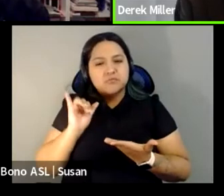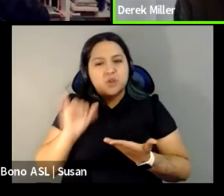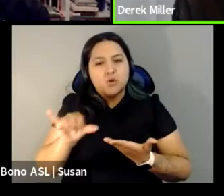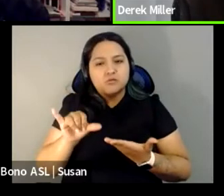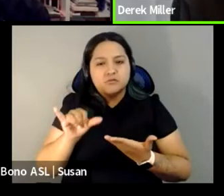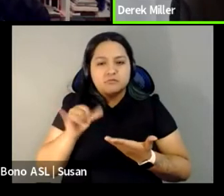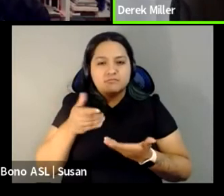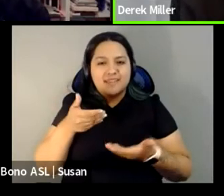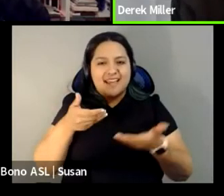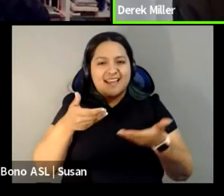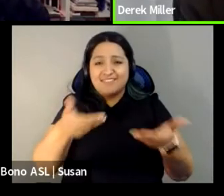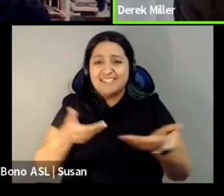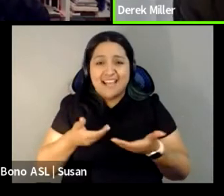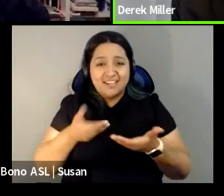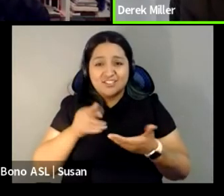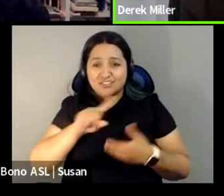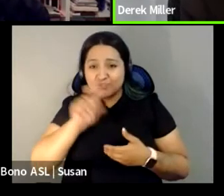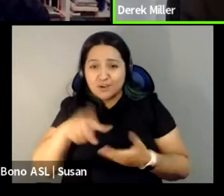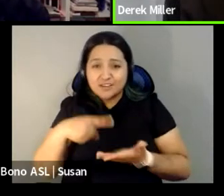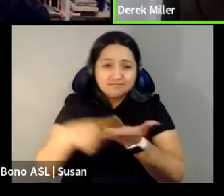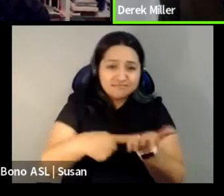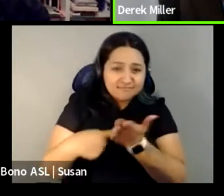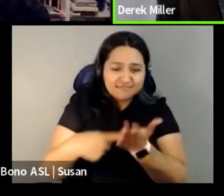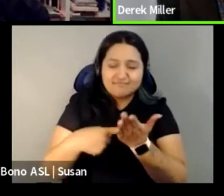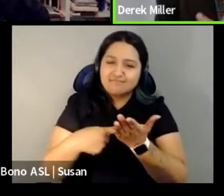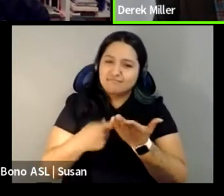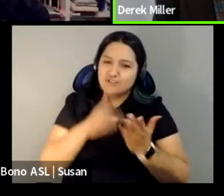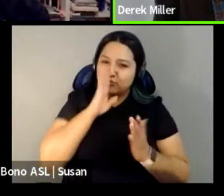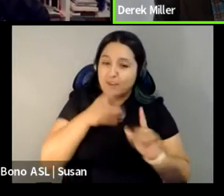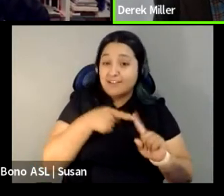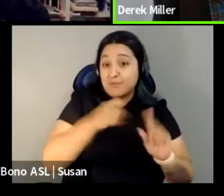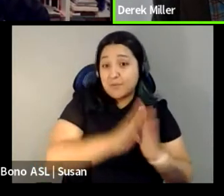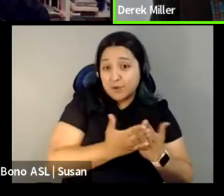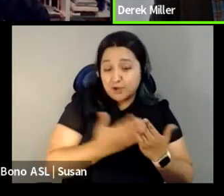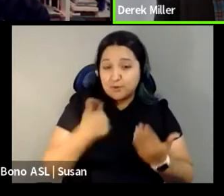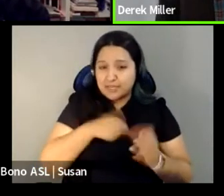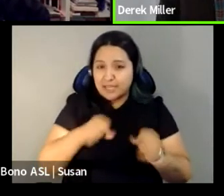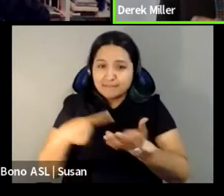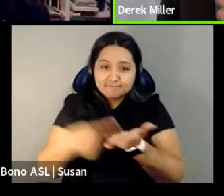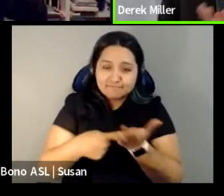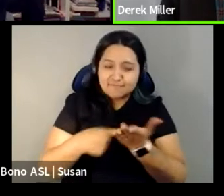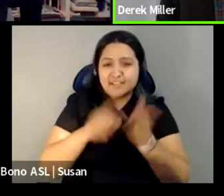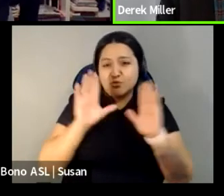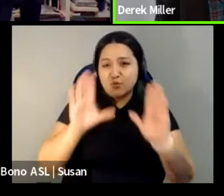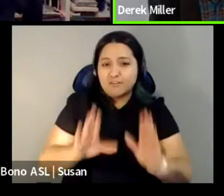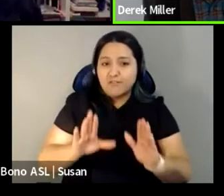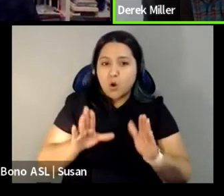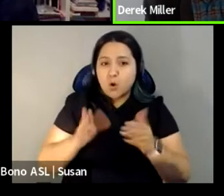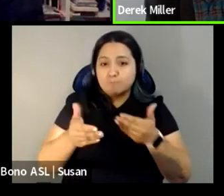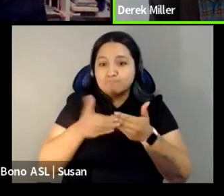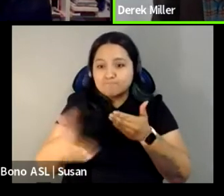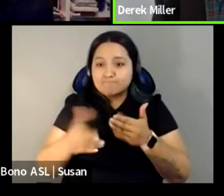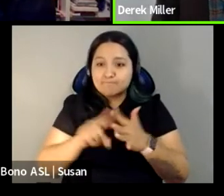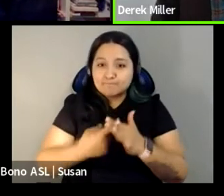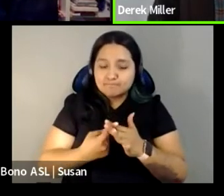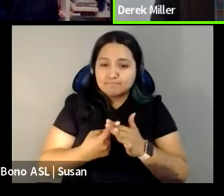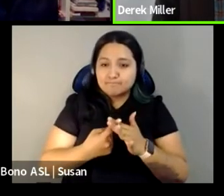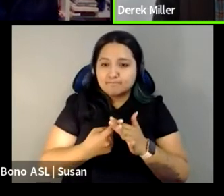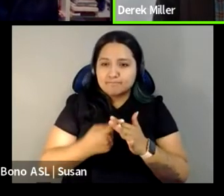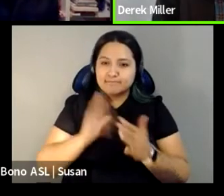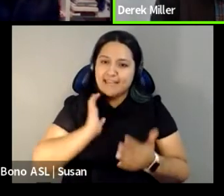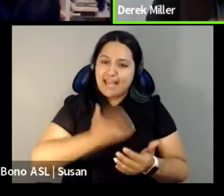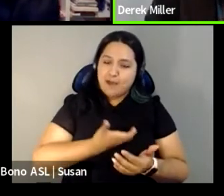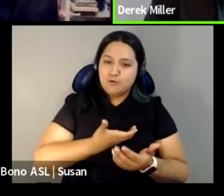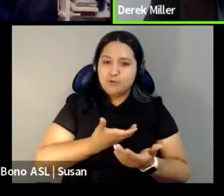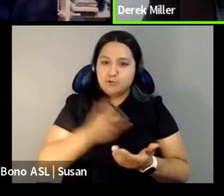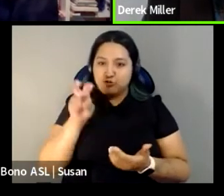remarkable text. It's a great honor and pleasure to celebrate this and to begin mediating this book's journey through our intellectual